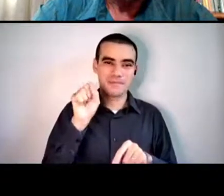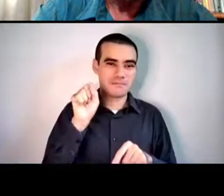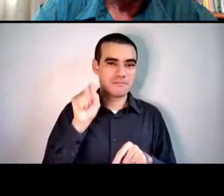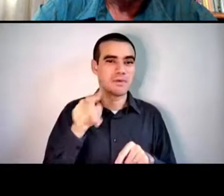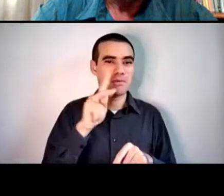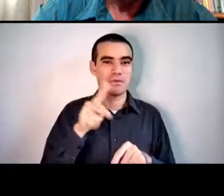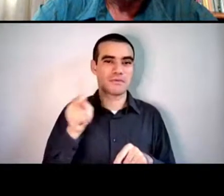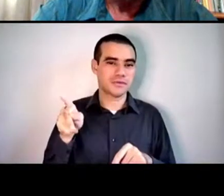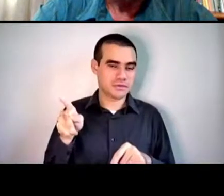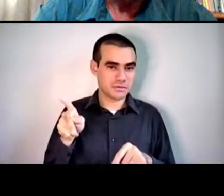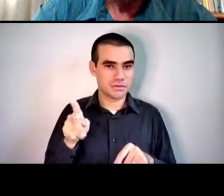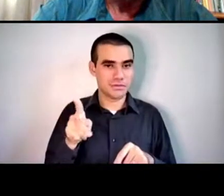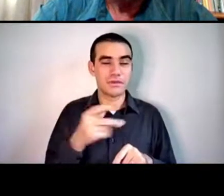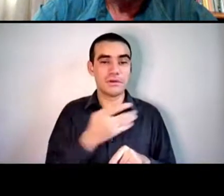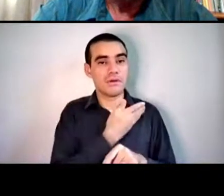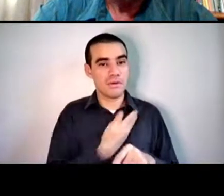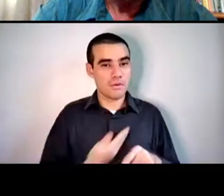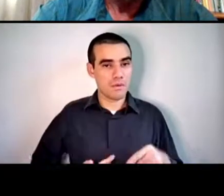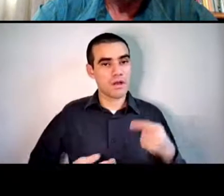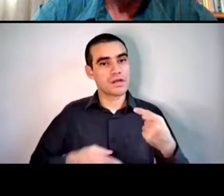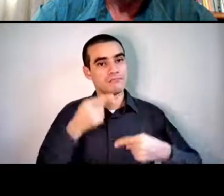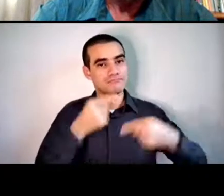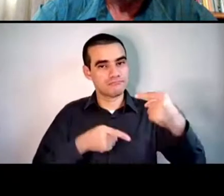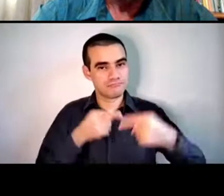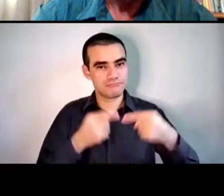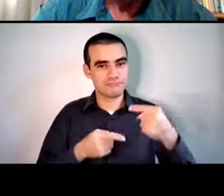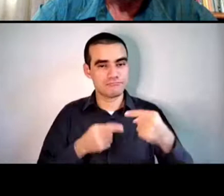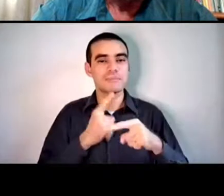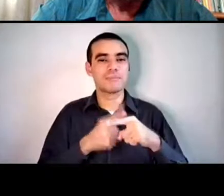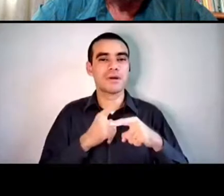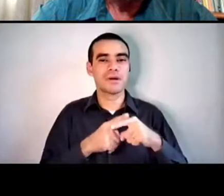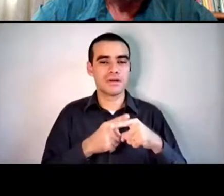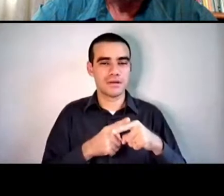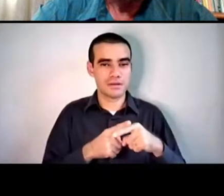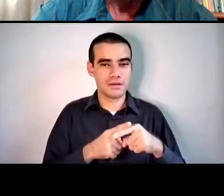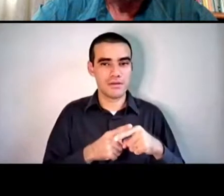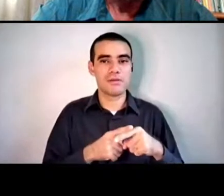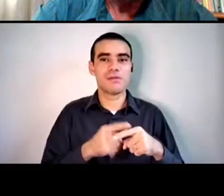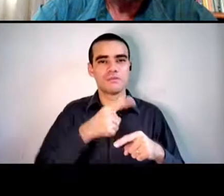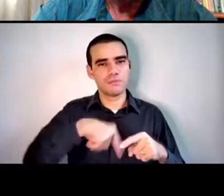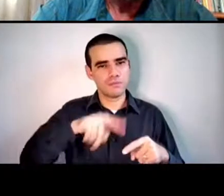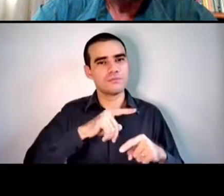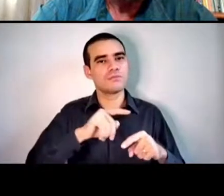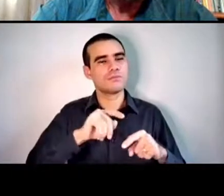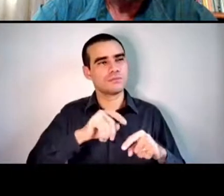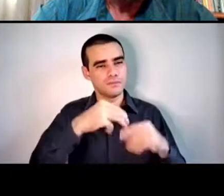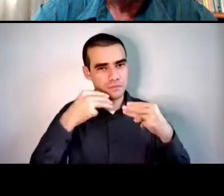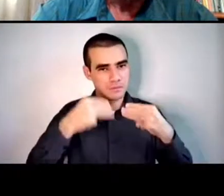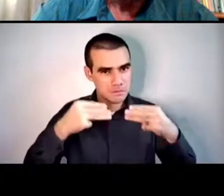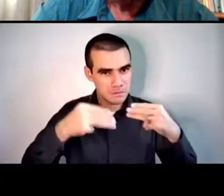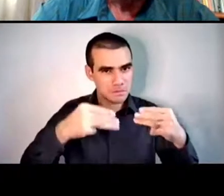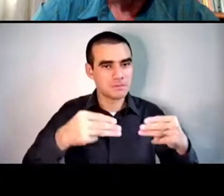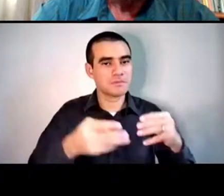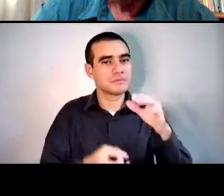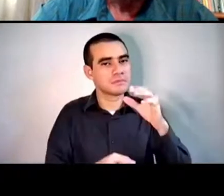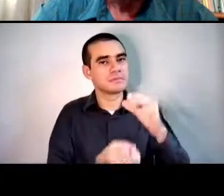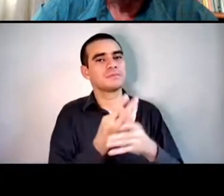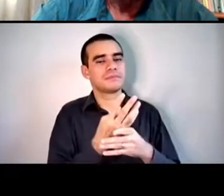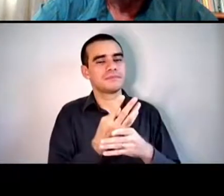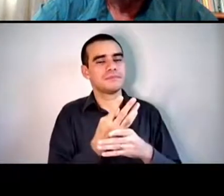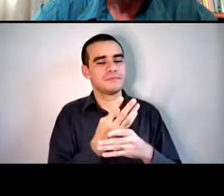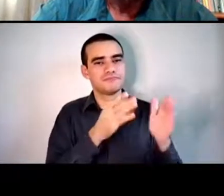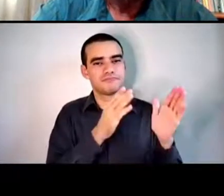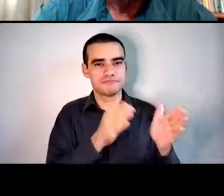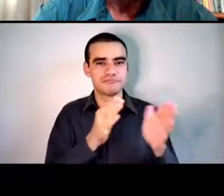University of Amazonas graduated more than 70,000 teachers. And we got the resource